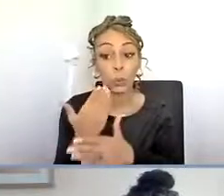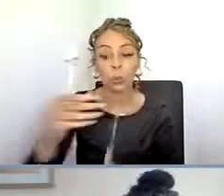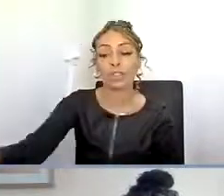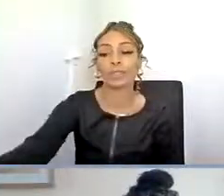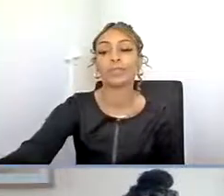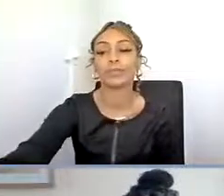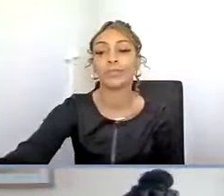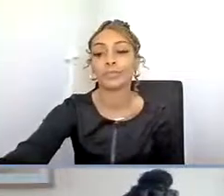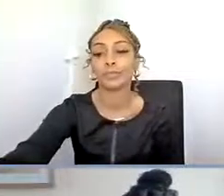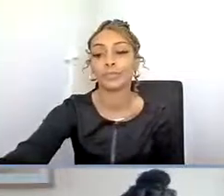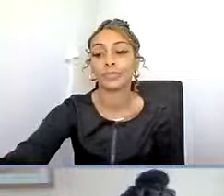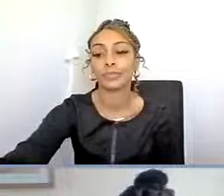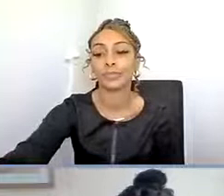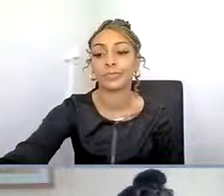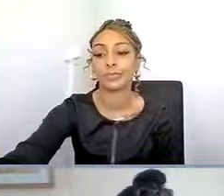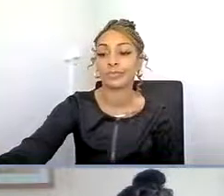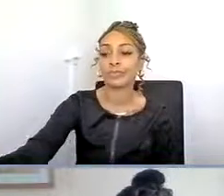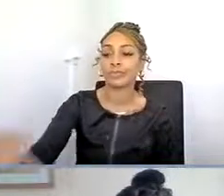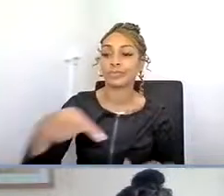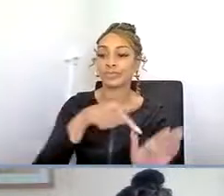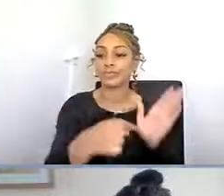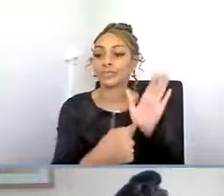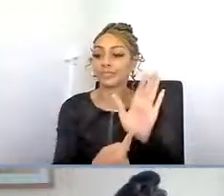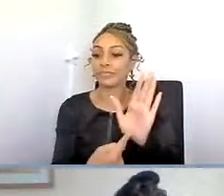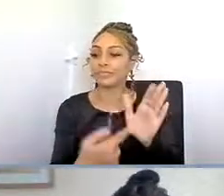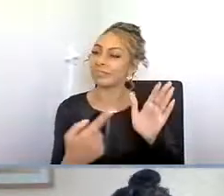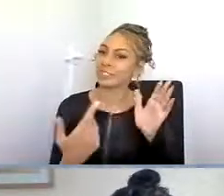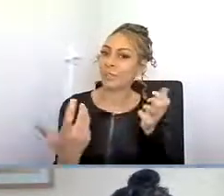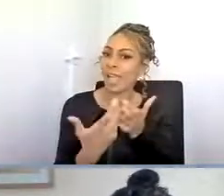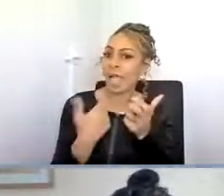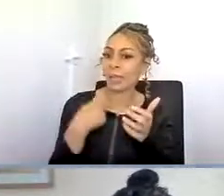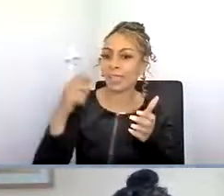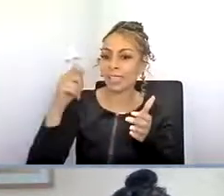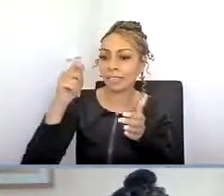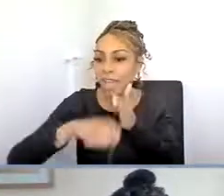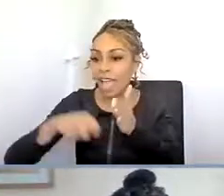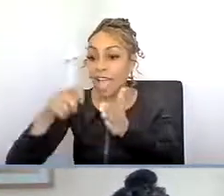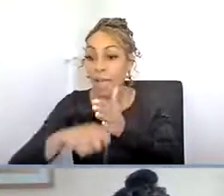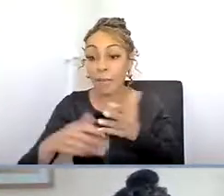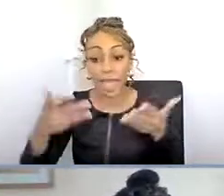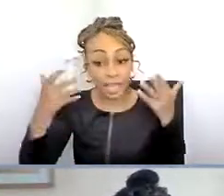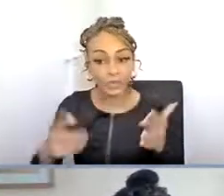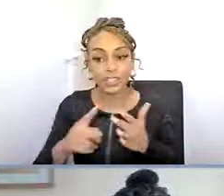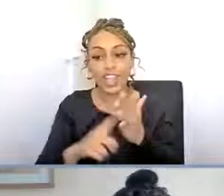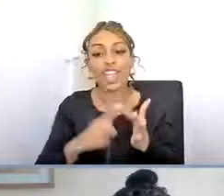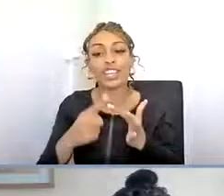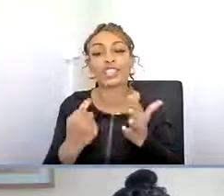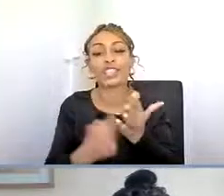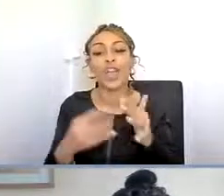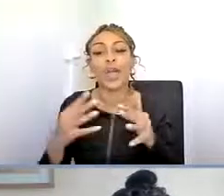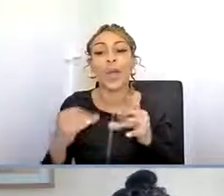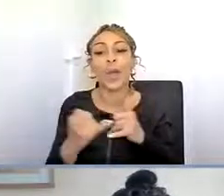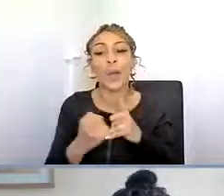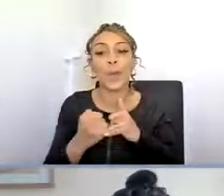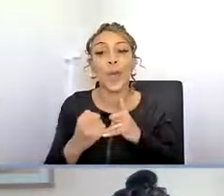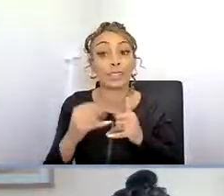demonstrate how we collect for Gerward today. And I'm really pleased that both of them are going to be